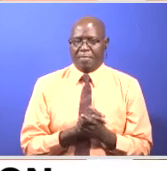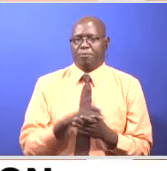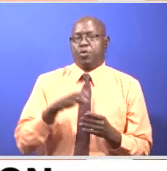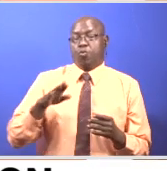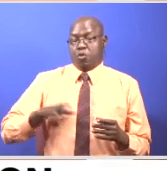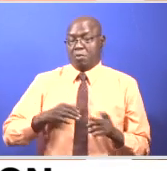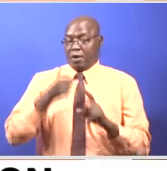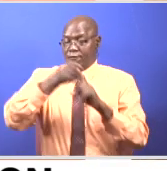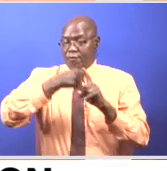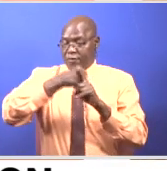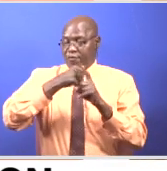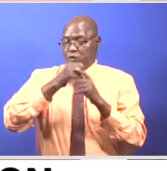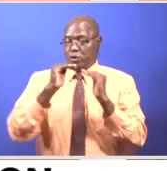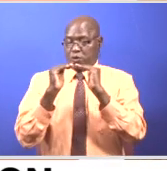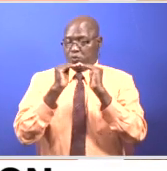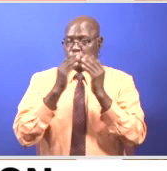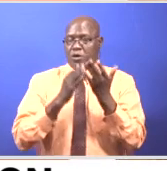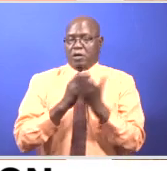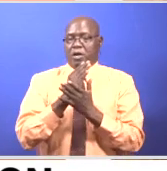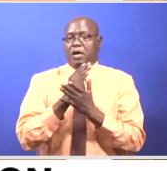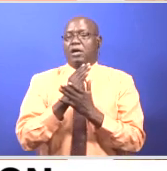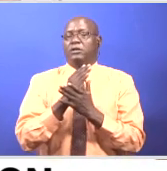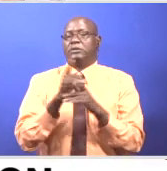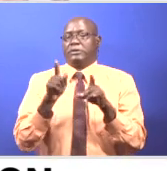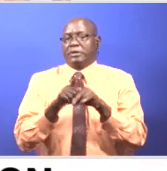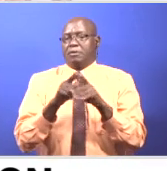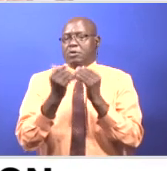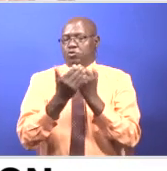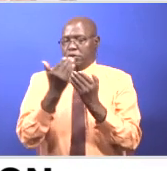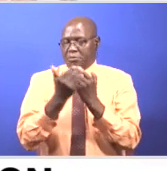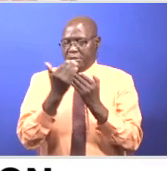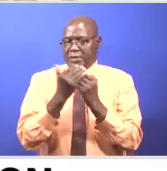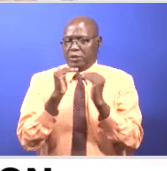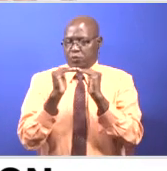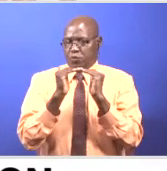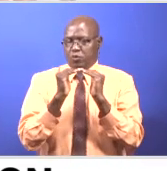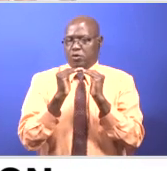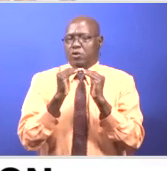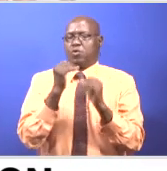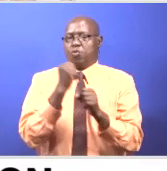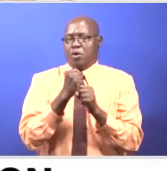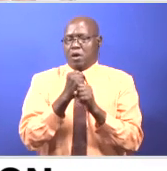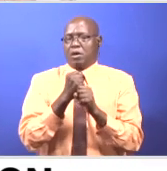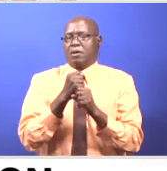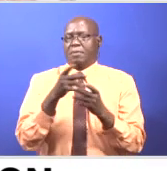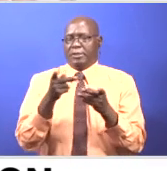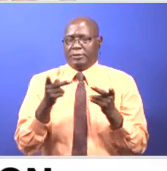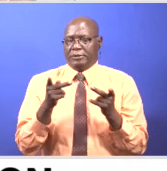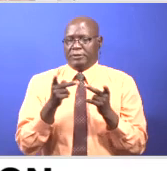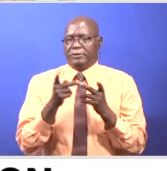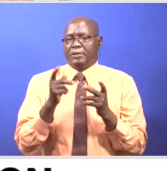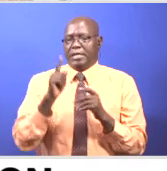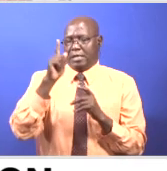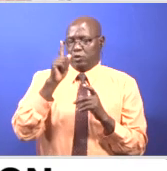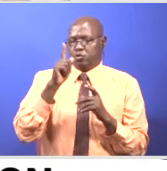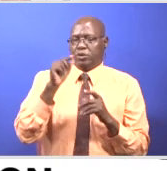fighting for equal rights and impartial treatment both in the society and in workplaces. However, the voices of women in religion over